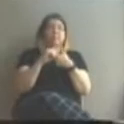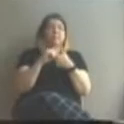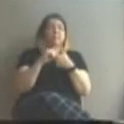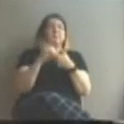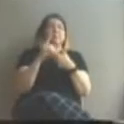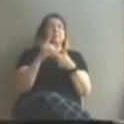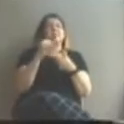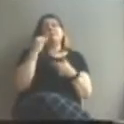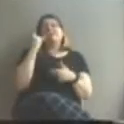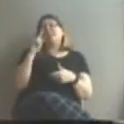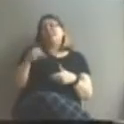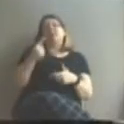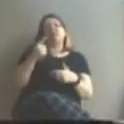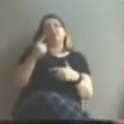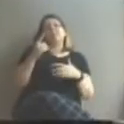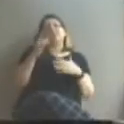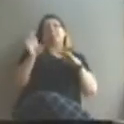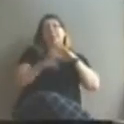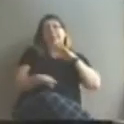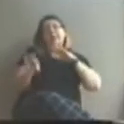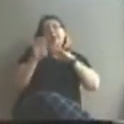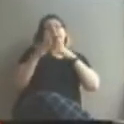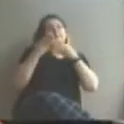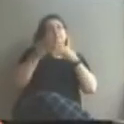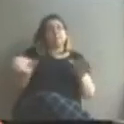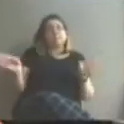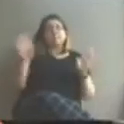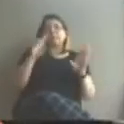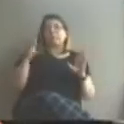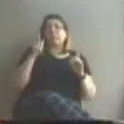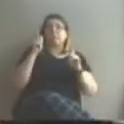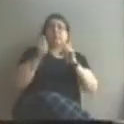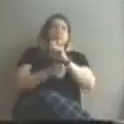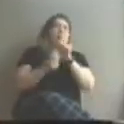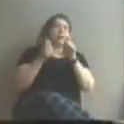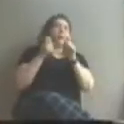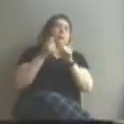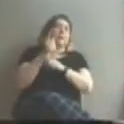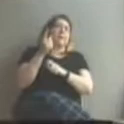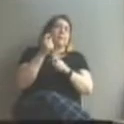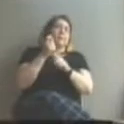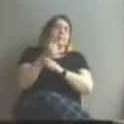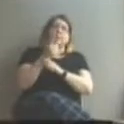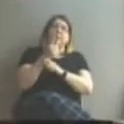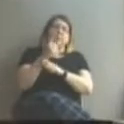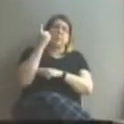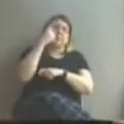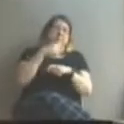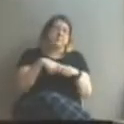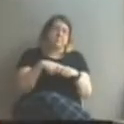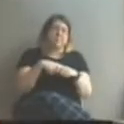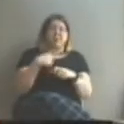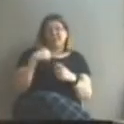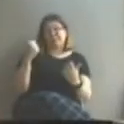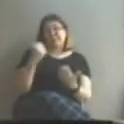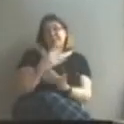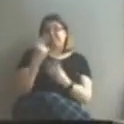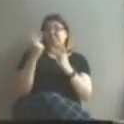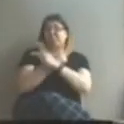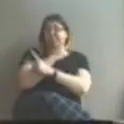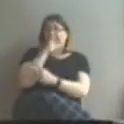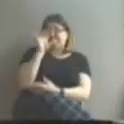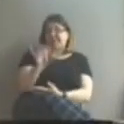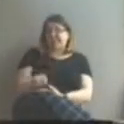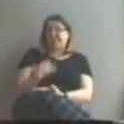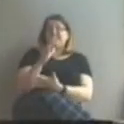And if we just went with a basic across the board, they're only being changed once a year. I'm afraid that it's probably a little worse than that,